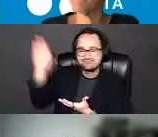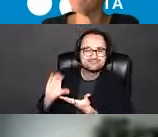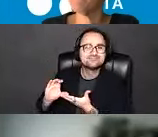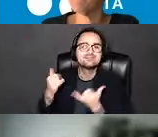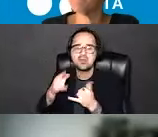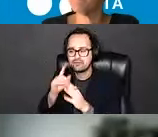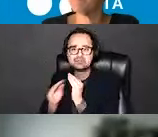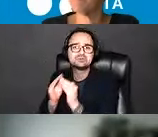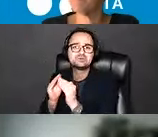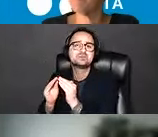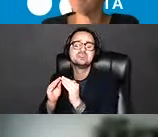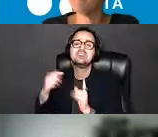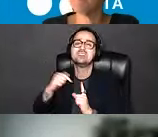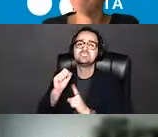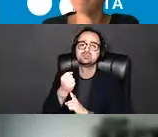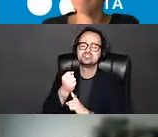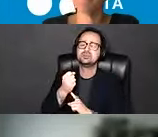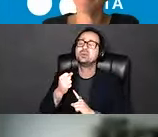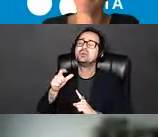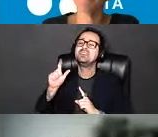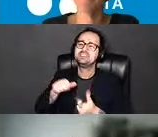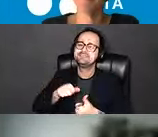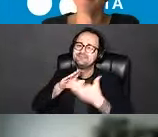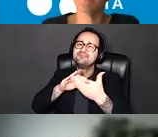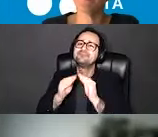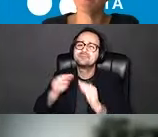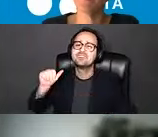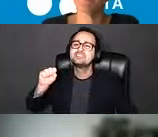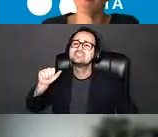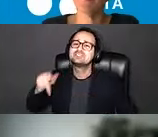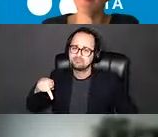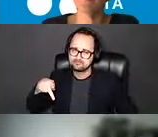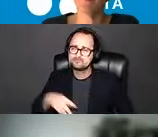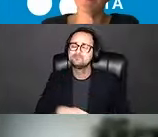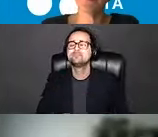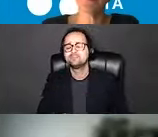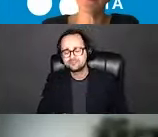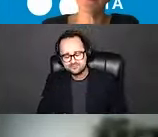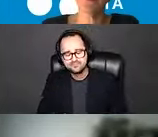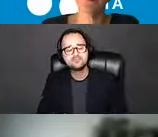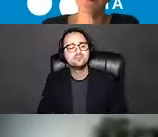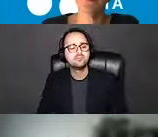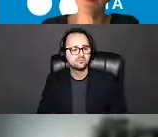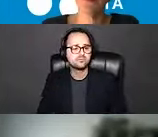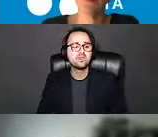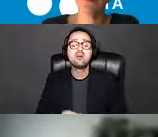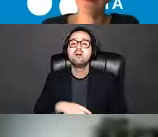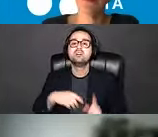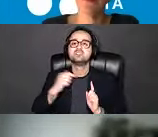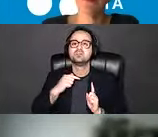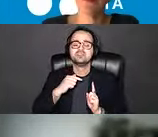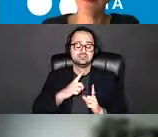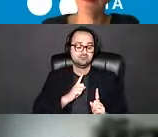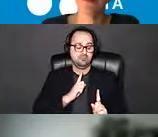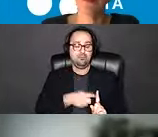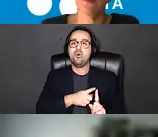this, which is a situation that needs to be addressed as quickly as possible. So this contextual point